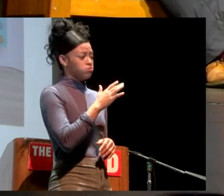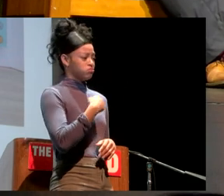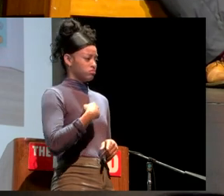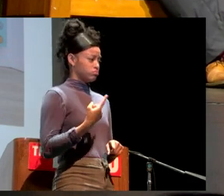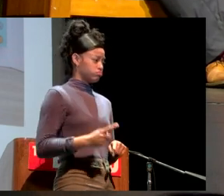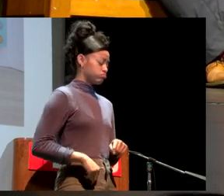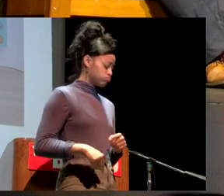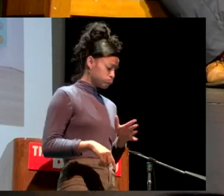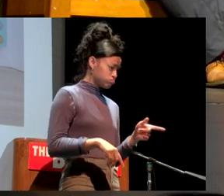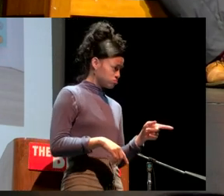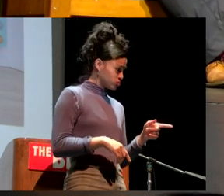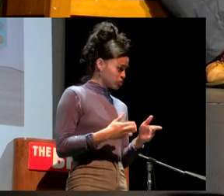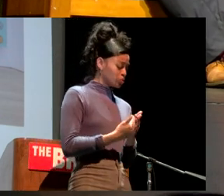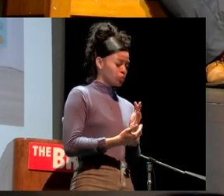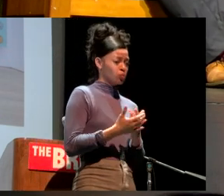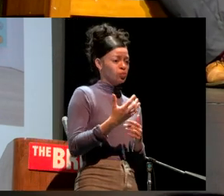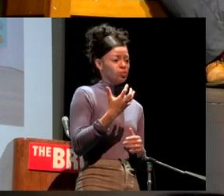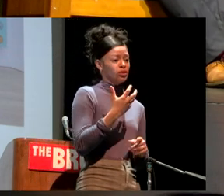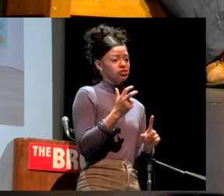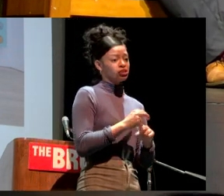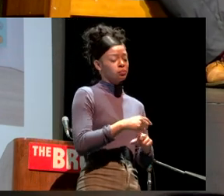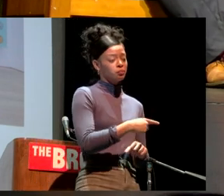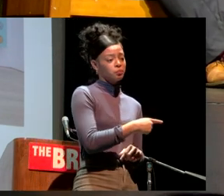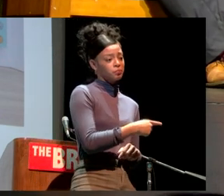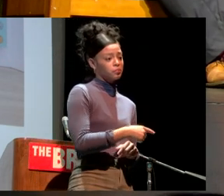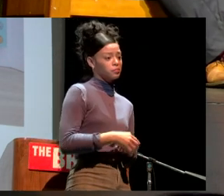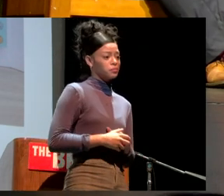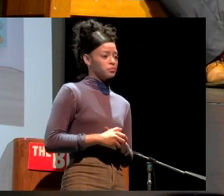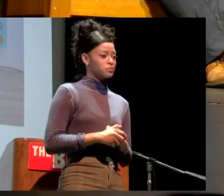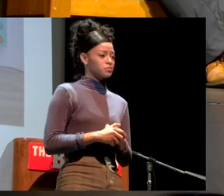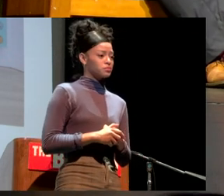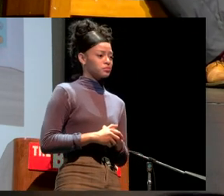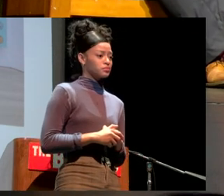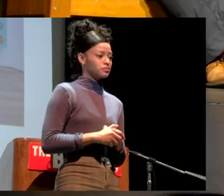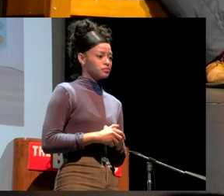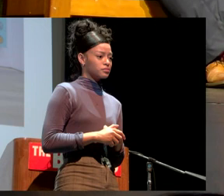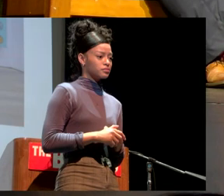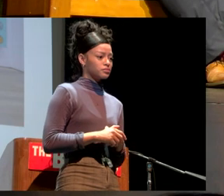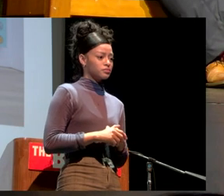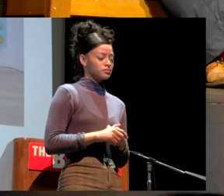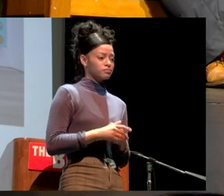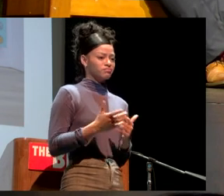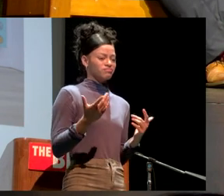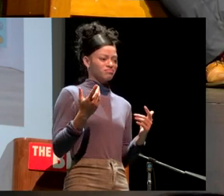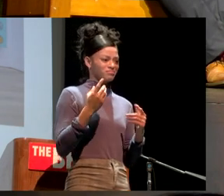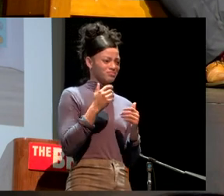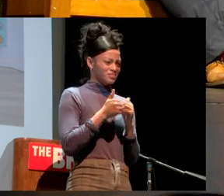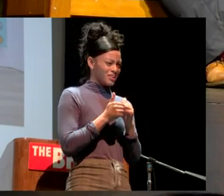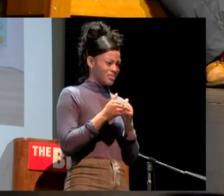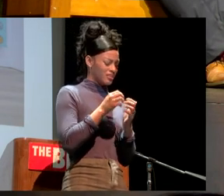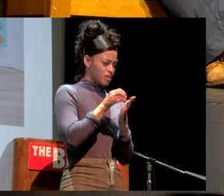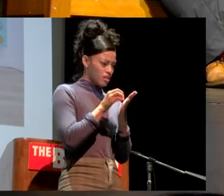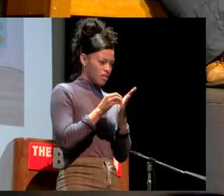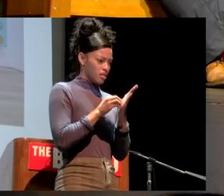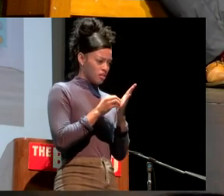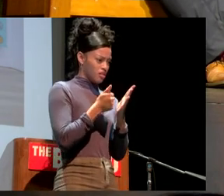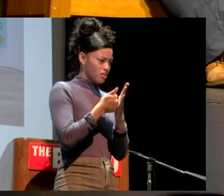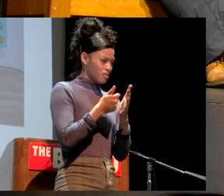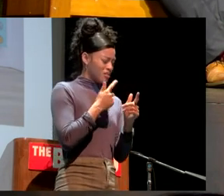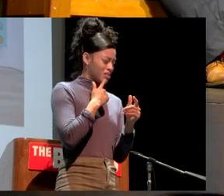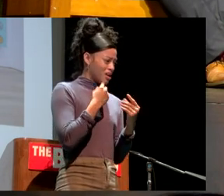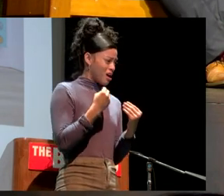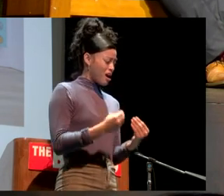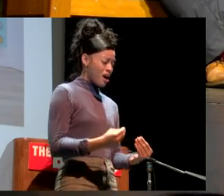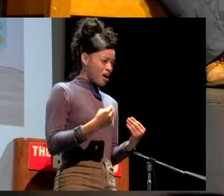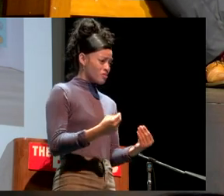the 11,000, it's how do they keep track of what they did before? Because when you use an algorithm, it knows not to repeat itself, right? But